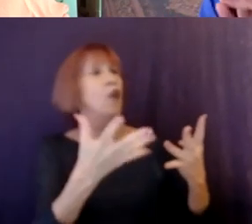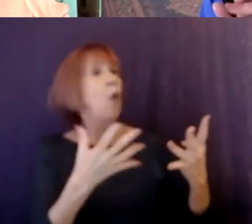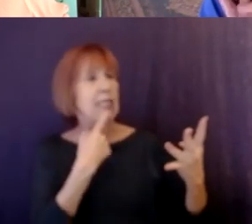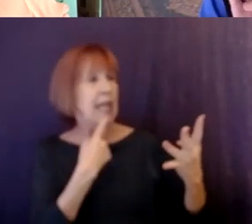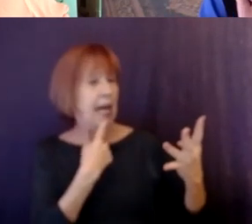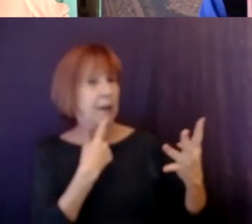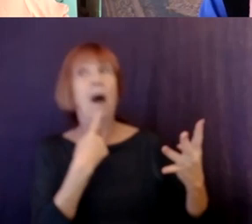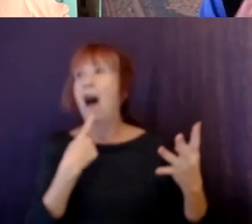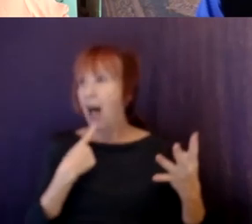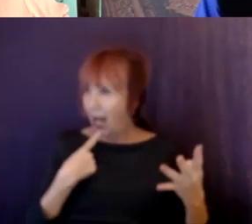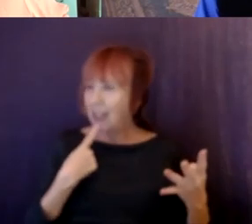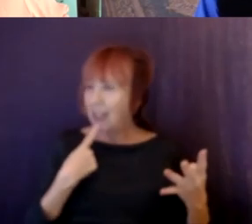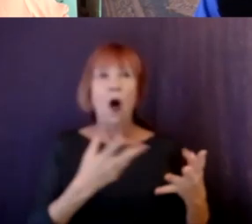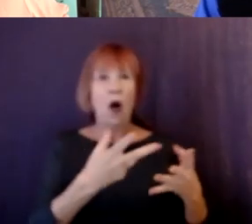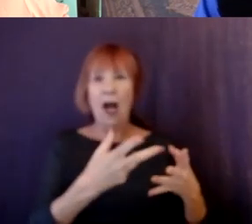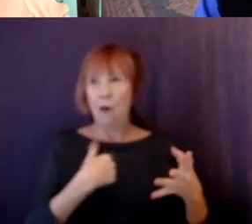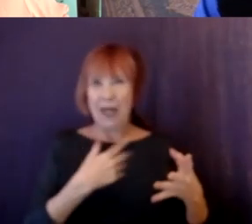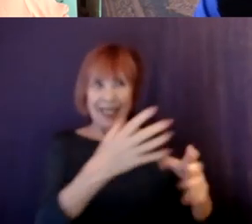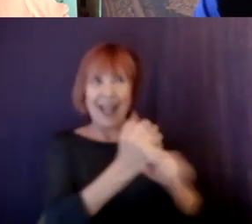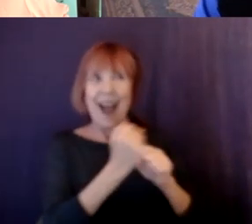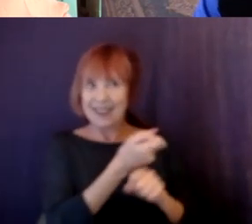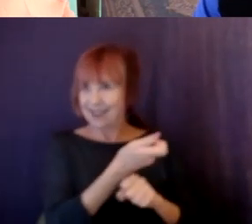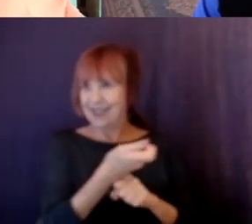got some of those as well. In fact,